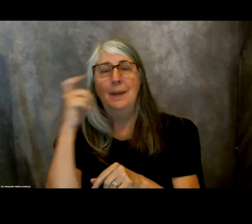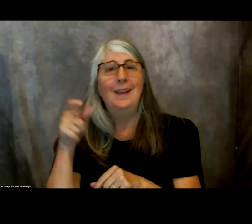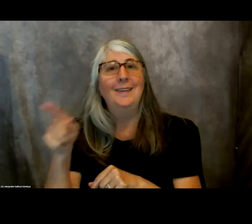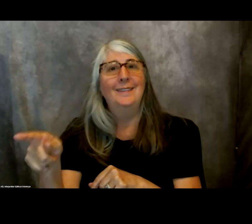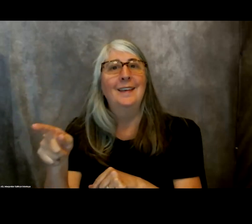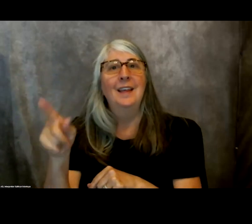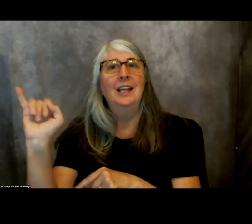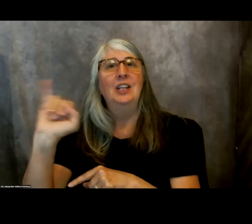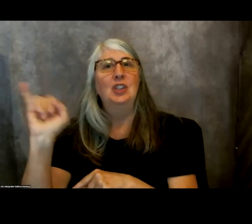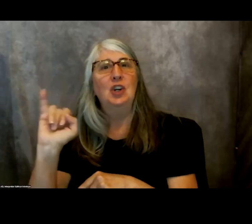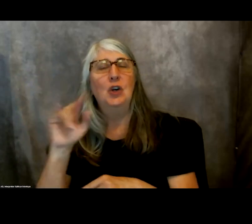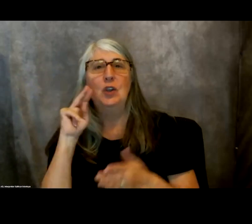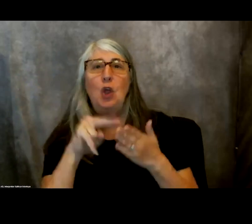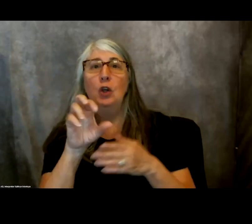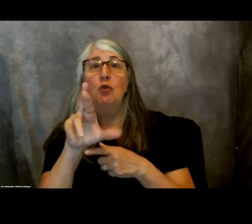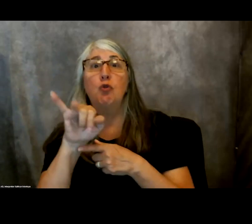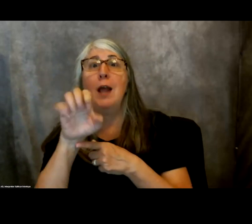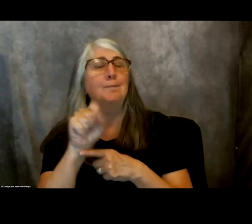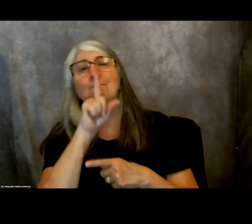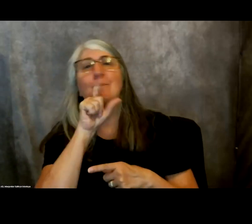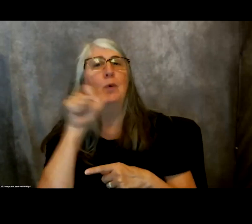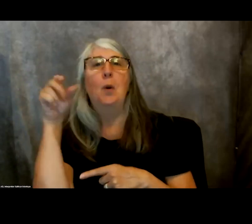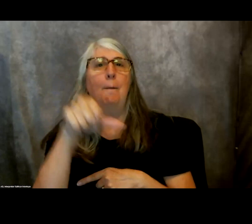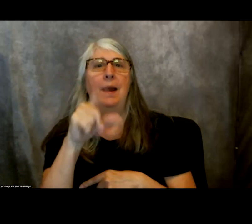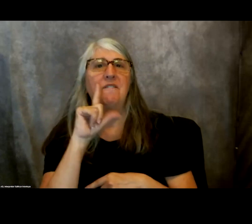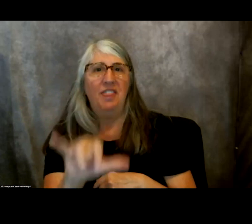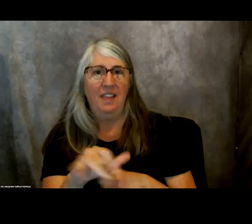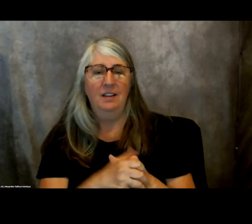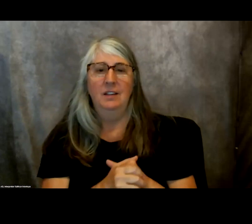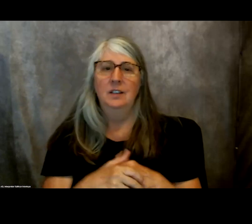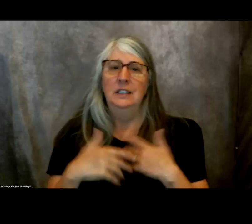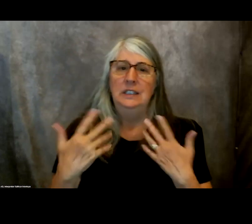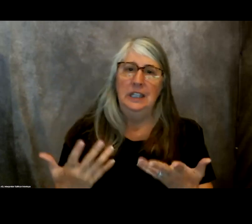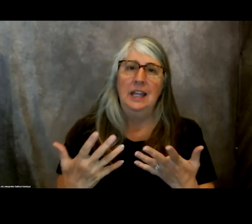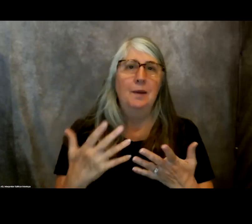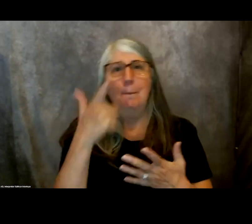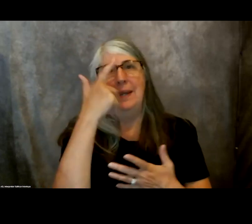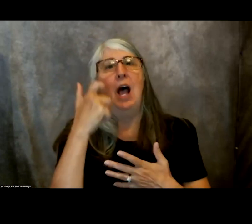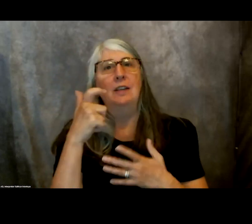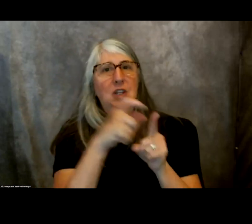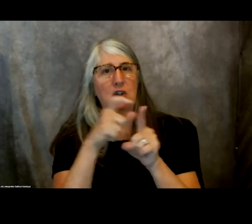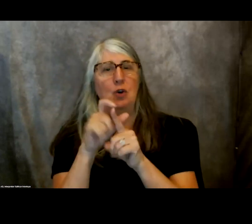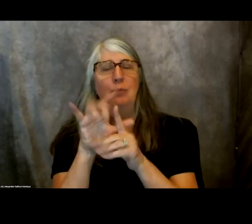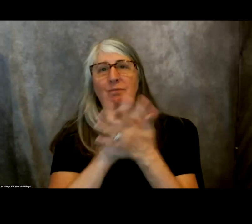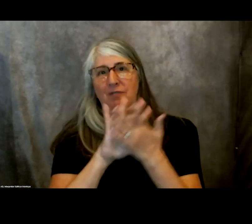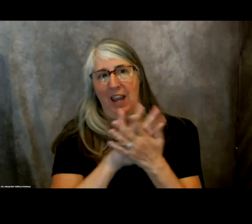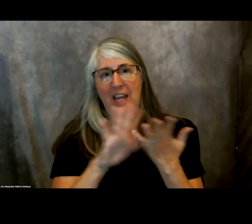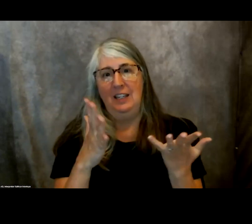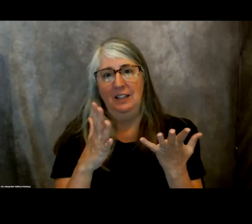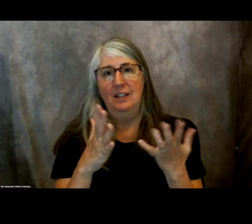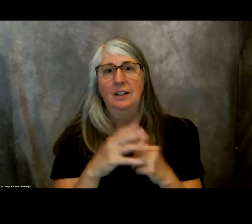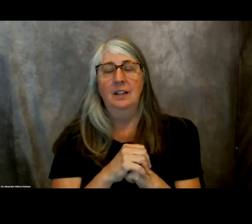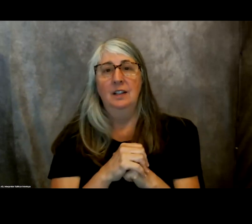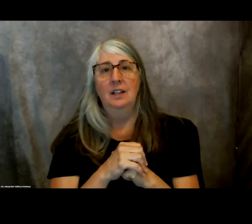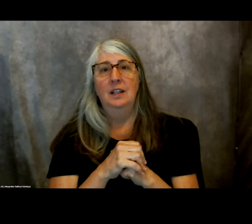that only become more treacherous due to vague and ambiguous terminology like crisis care, impacting